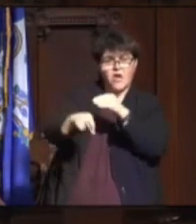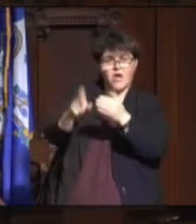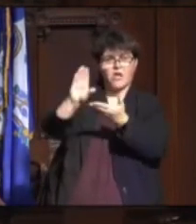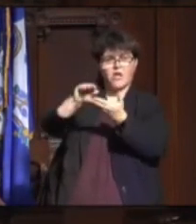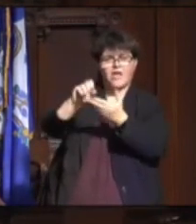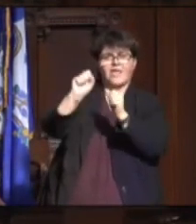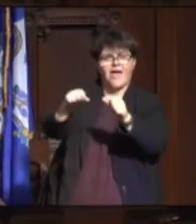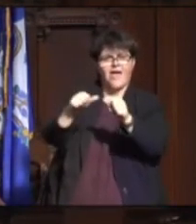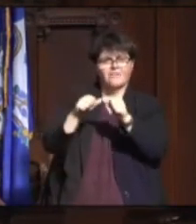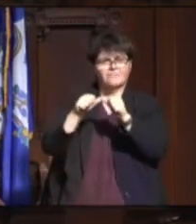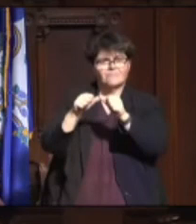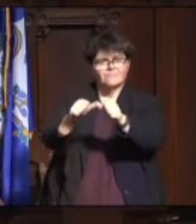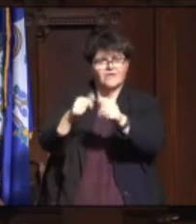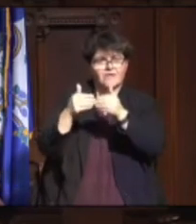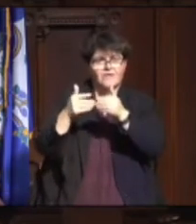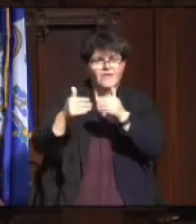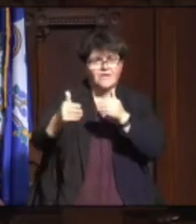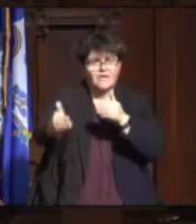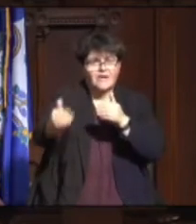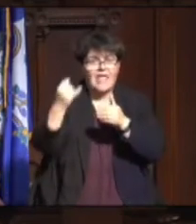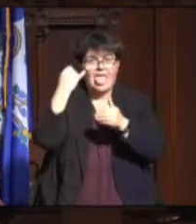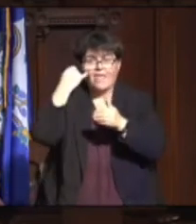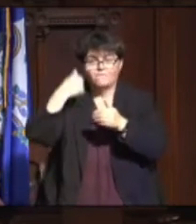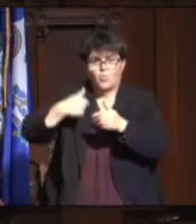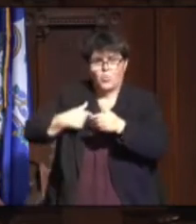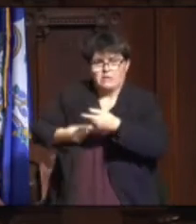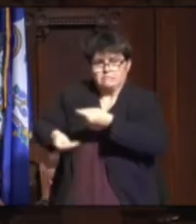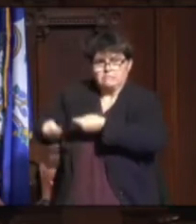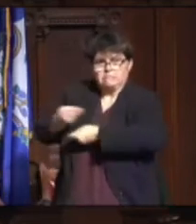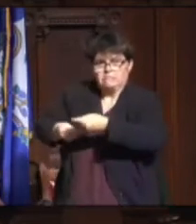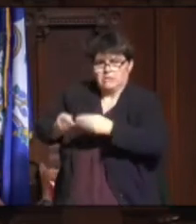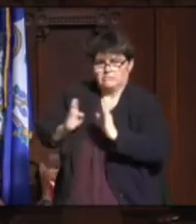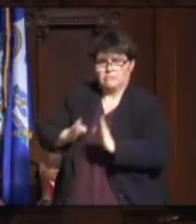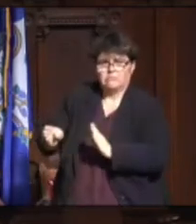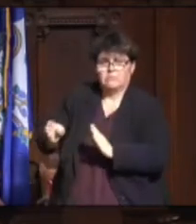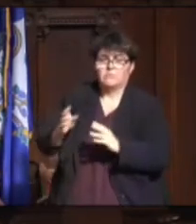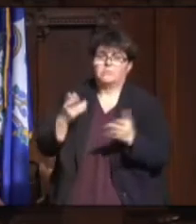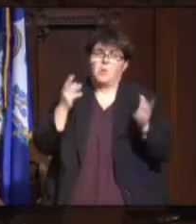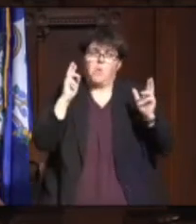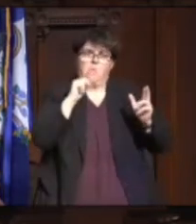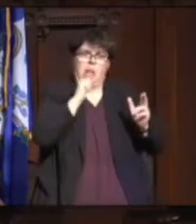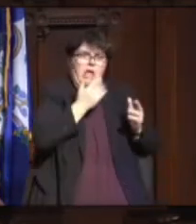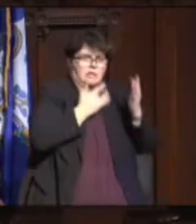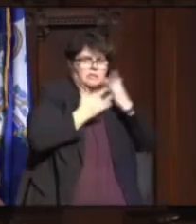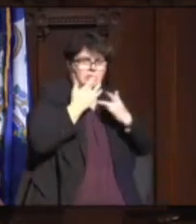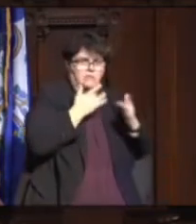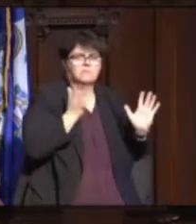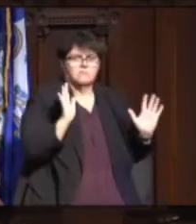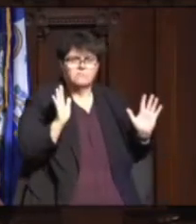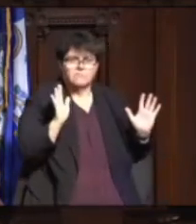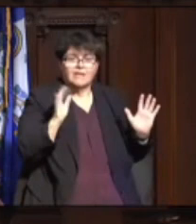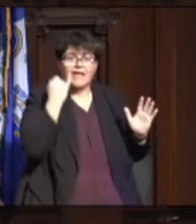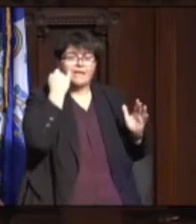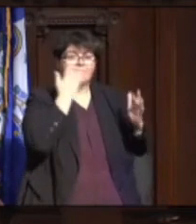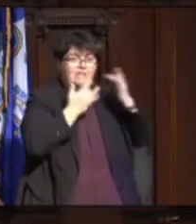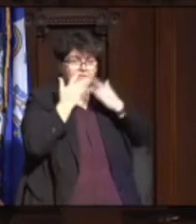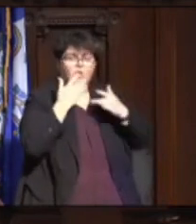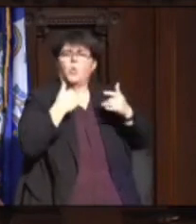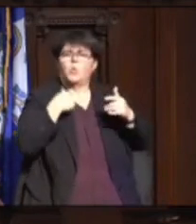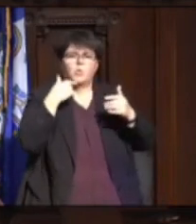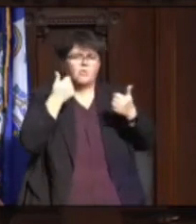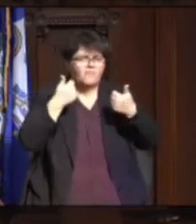times. Look, we've had a number of false starts and promises and on-again, off-again tax cuts. Not this